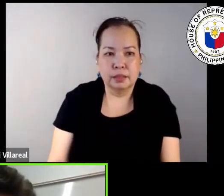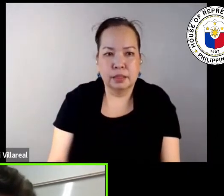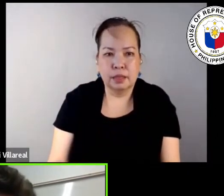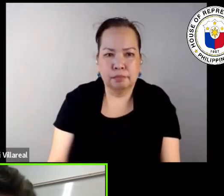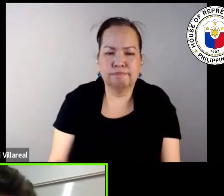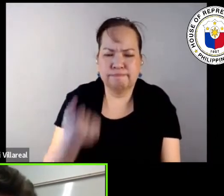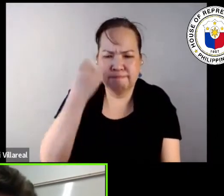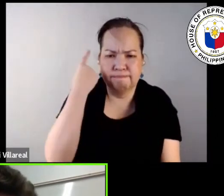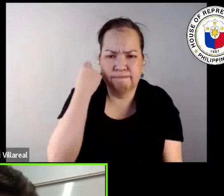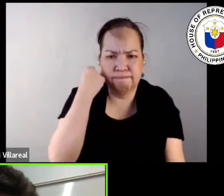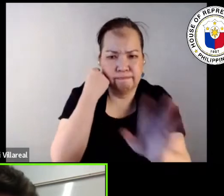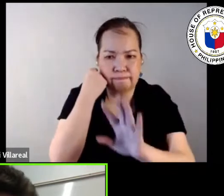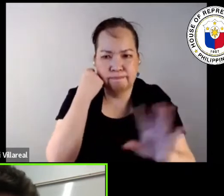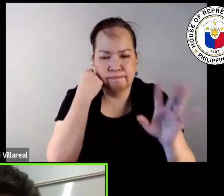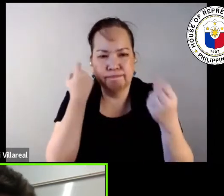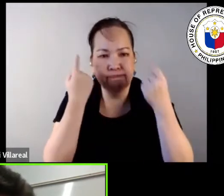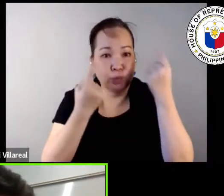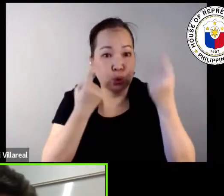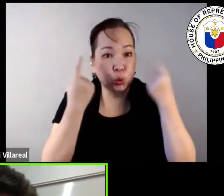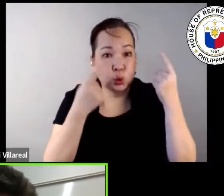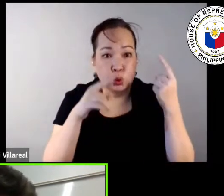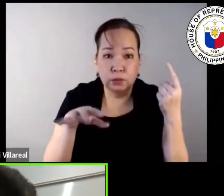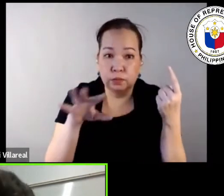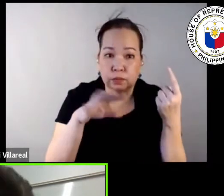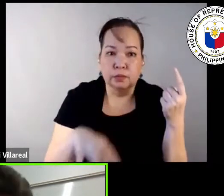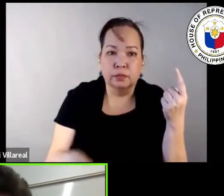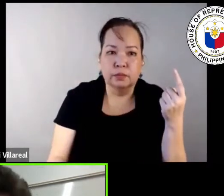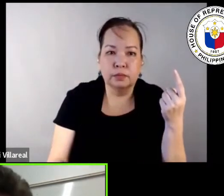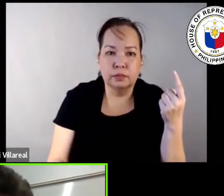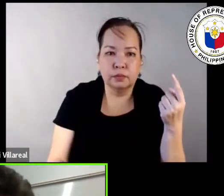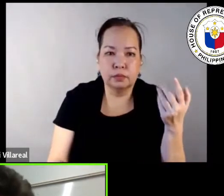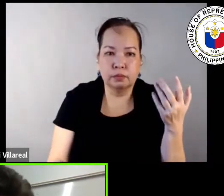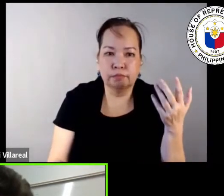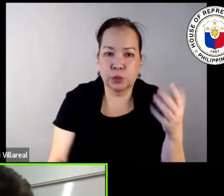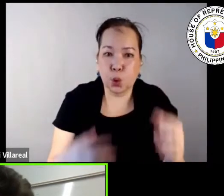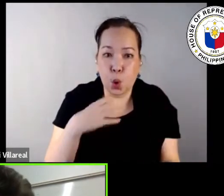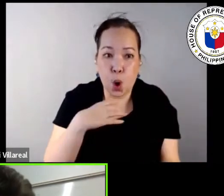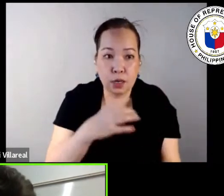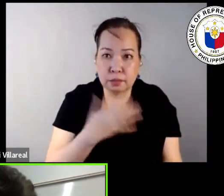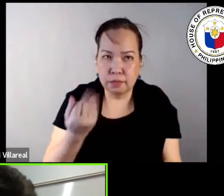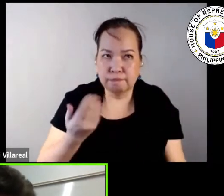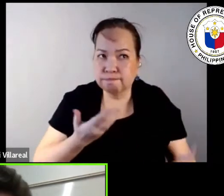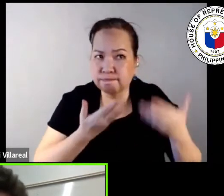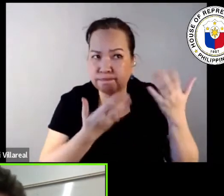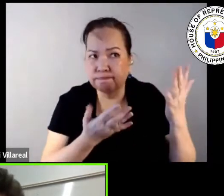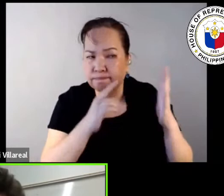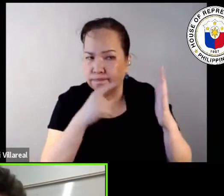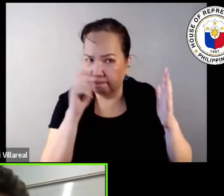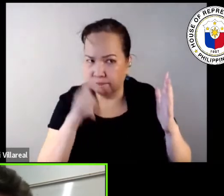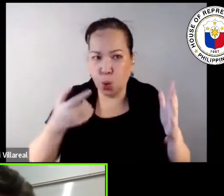totally understand the concerns of the congressmen who have submitted these bills.